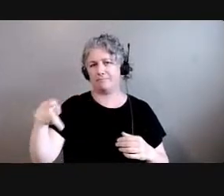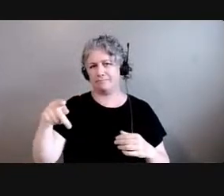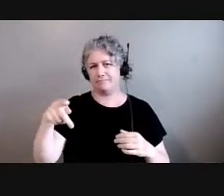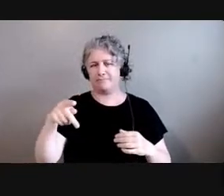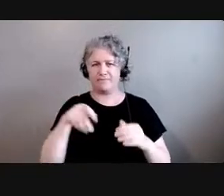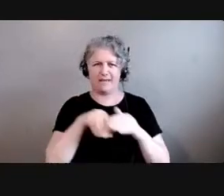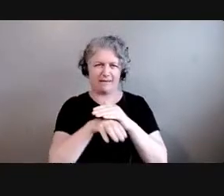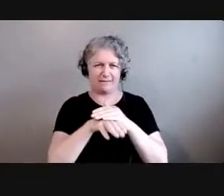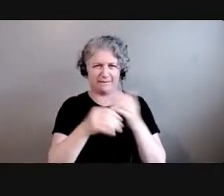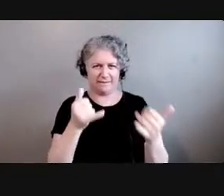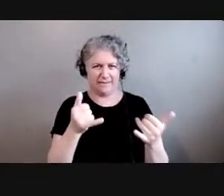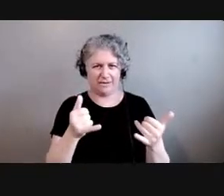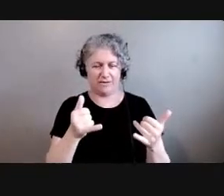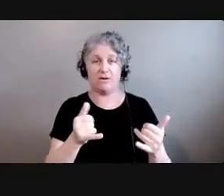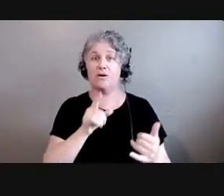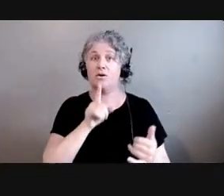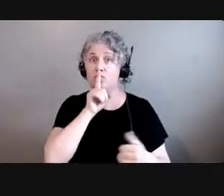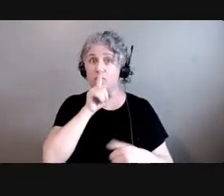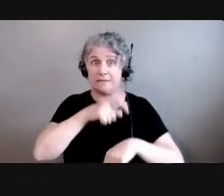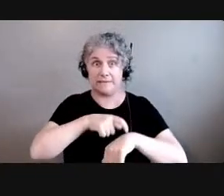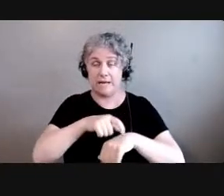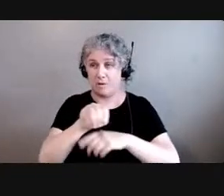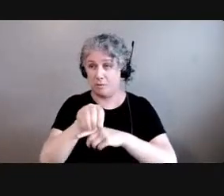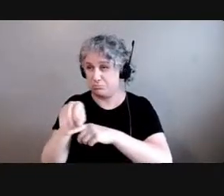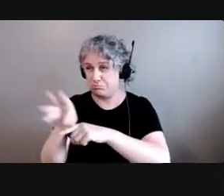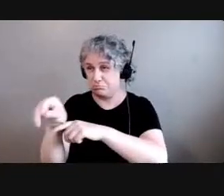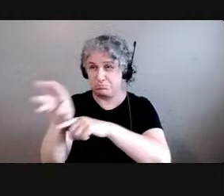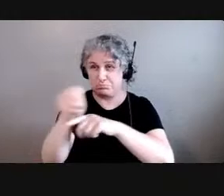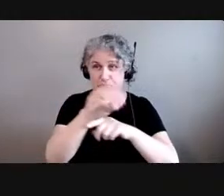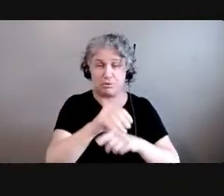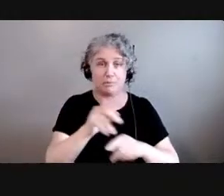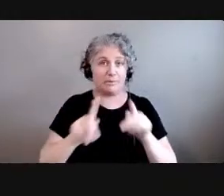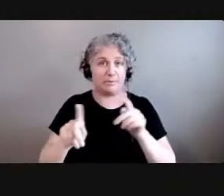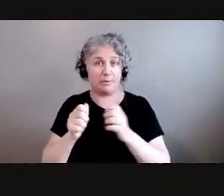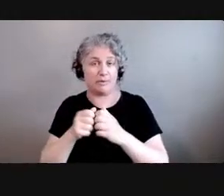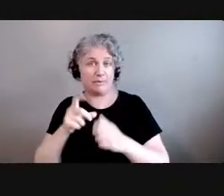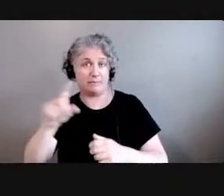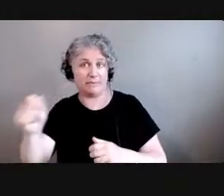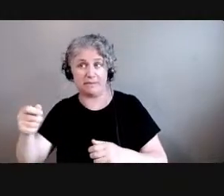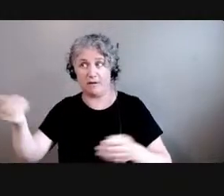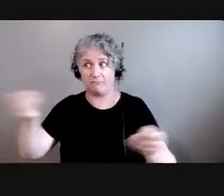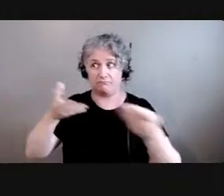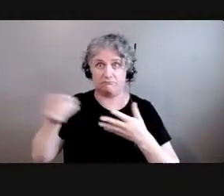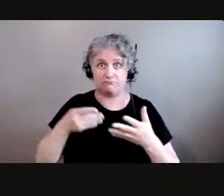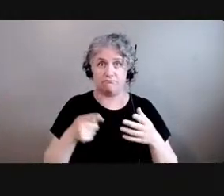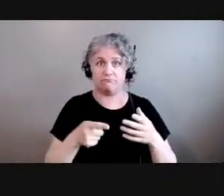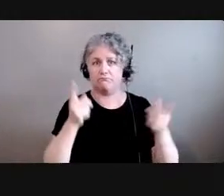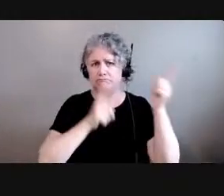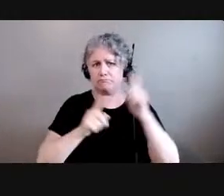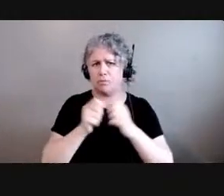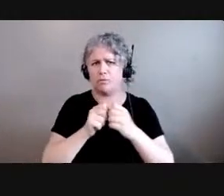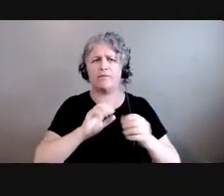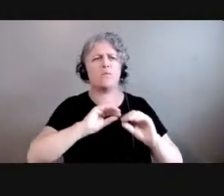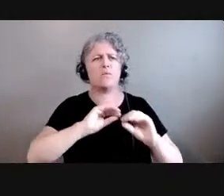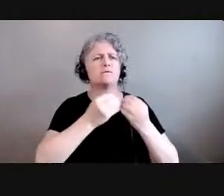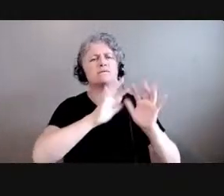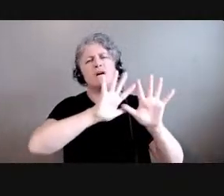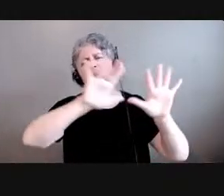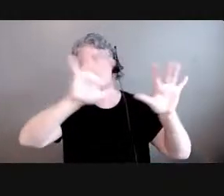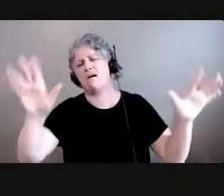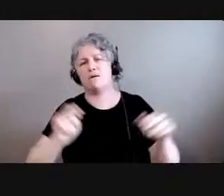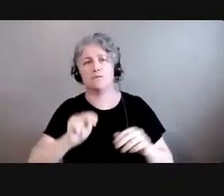mappers are capturing real-time insight shared by people with disabilities in collaboration with organizations across North